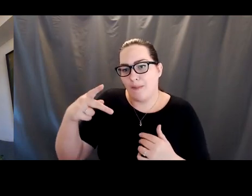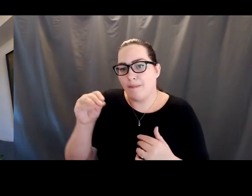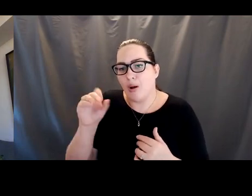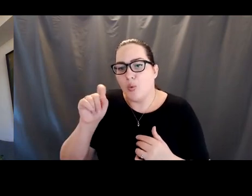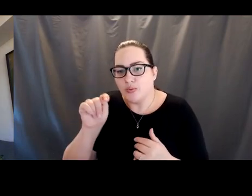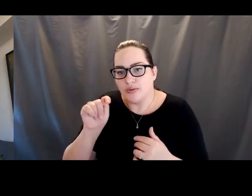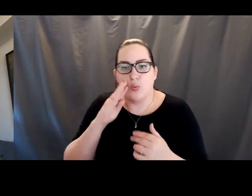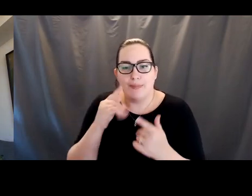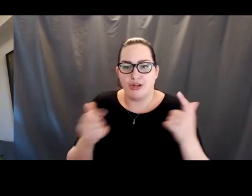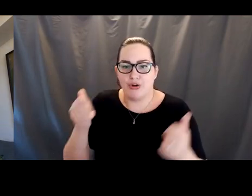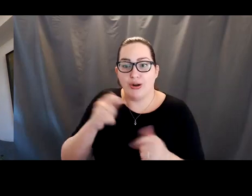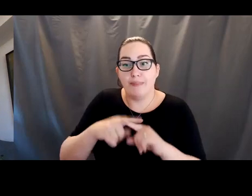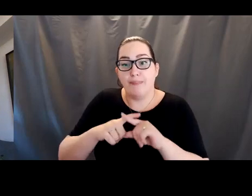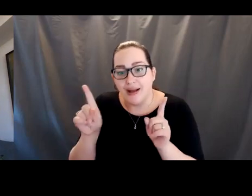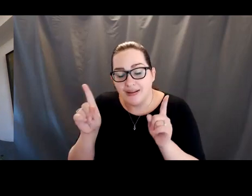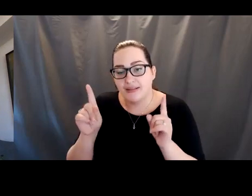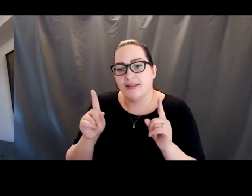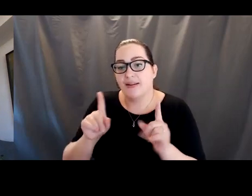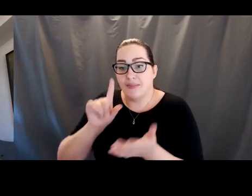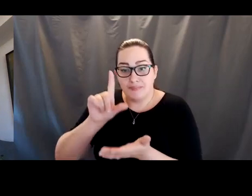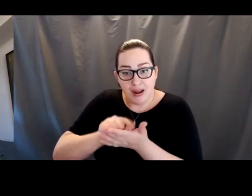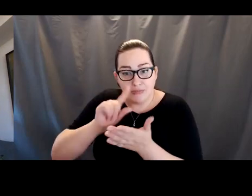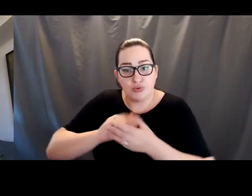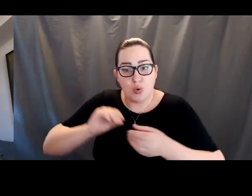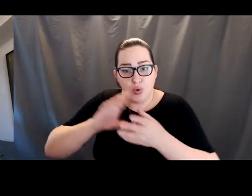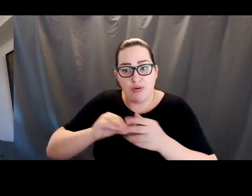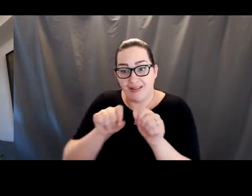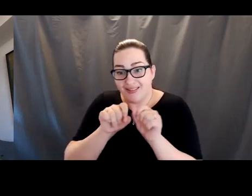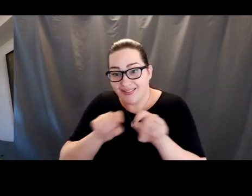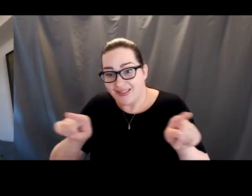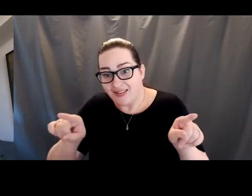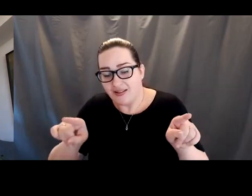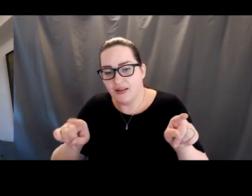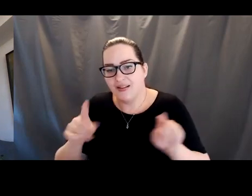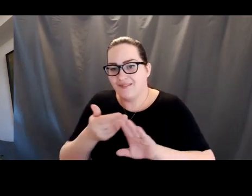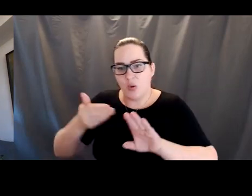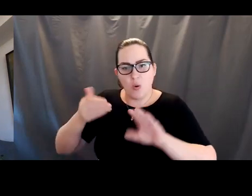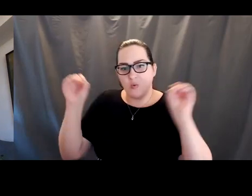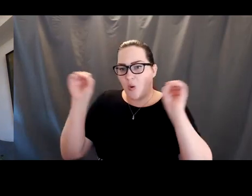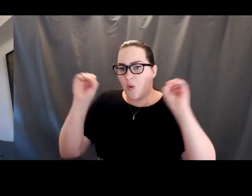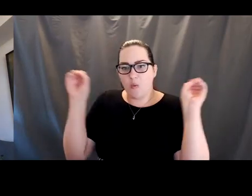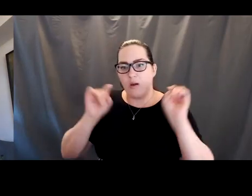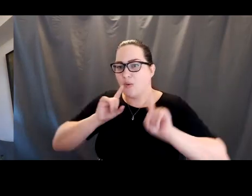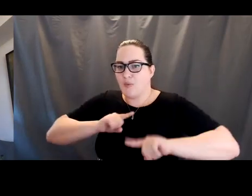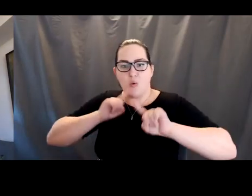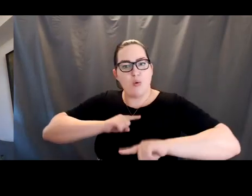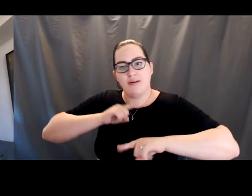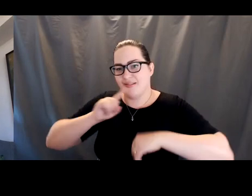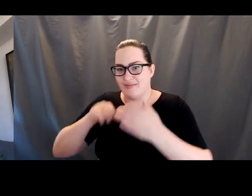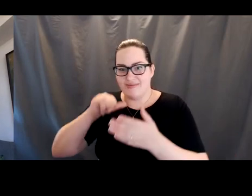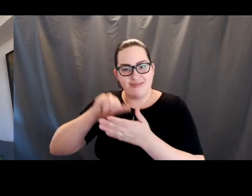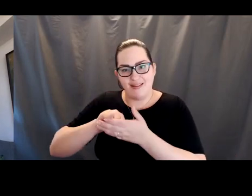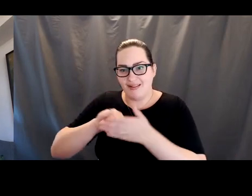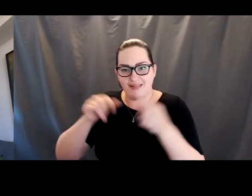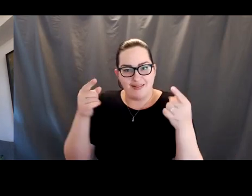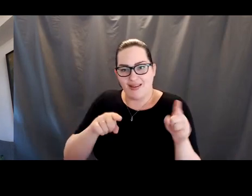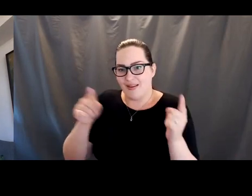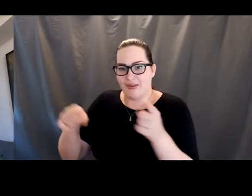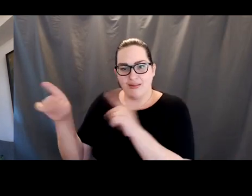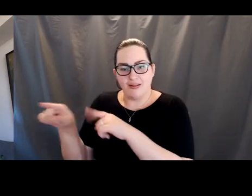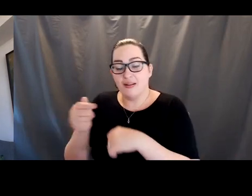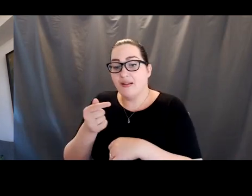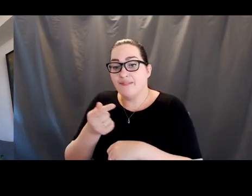out there, things start to happen. And because nobody was reporting on this at all. And a few days later, I mean, you never